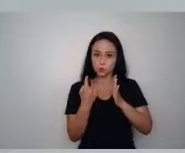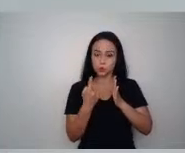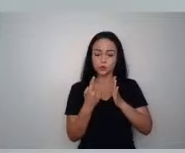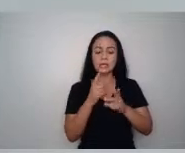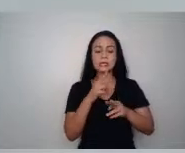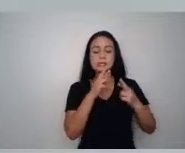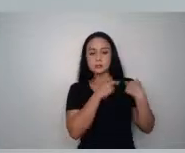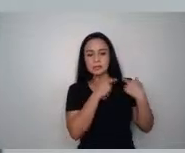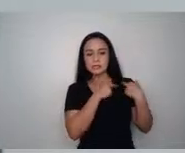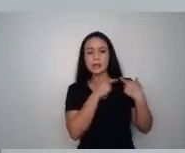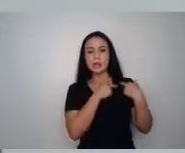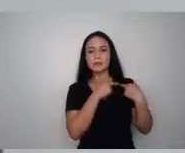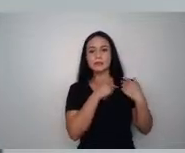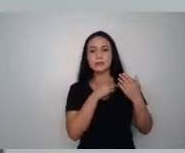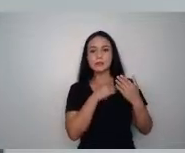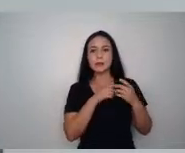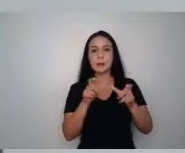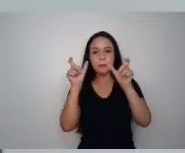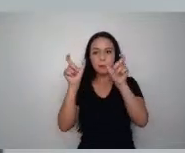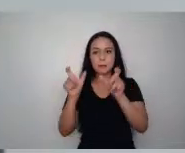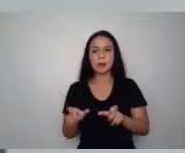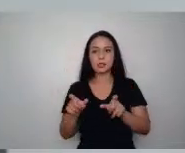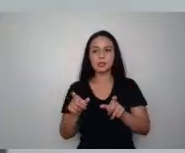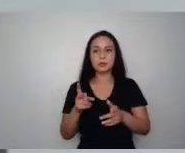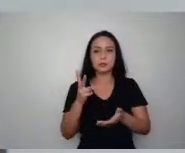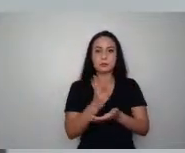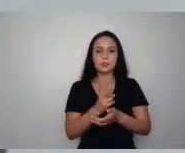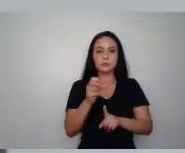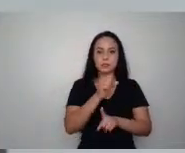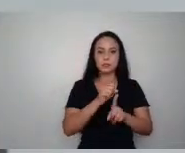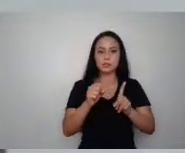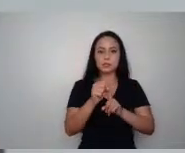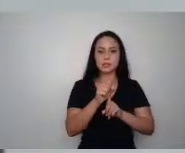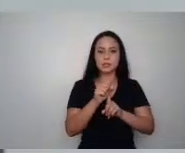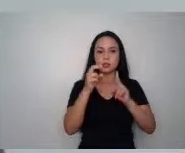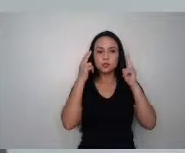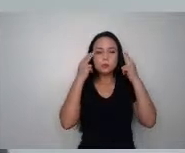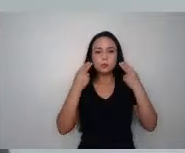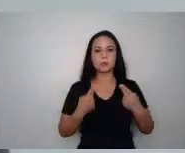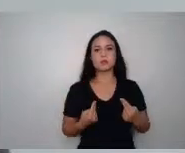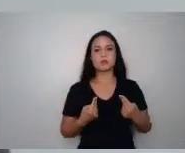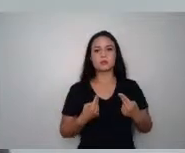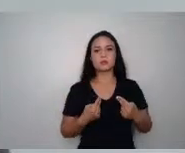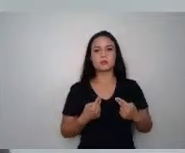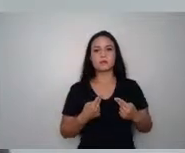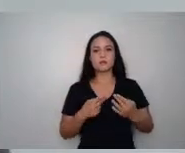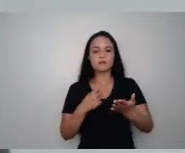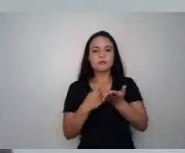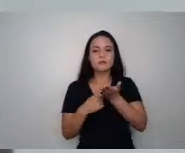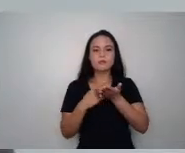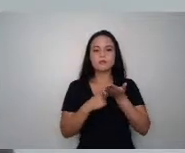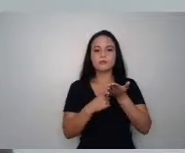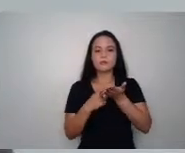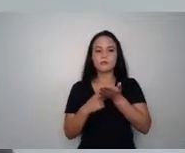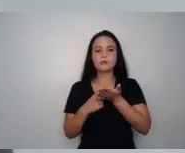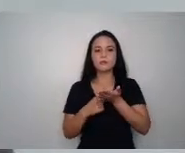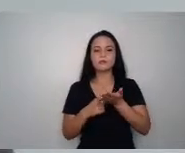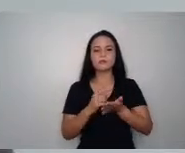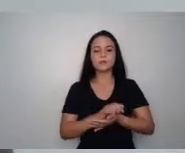of us are responsible and all of us are part of the same human society. And